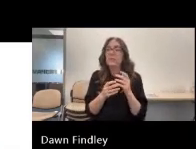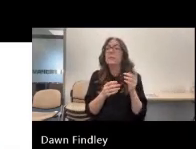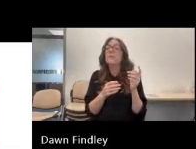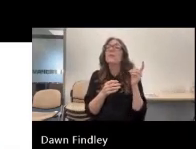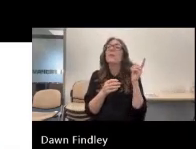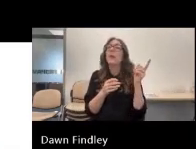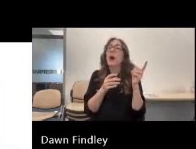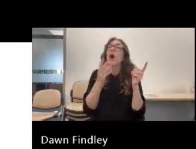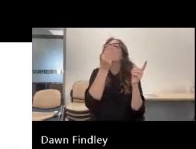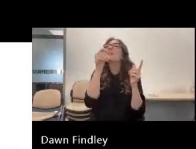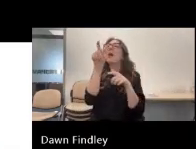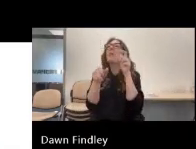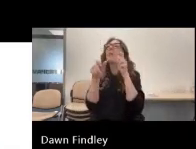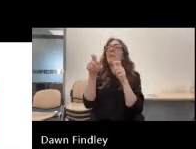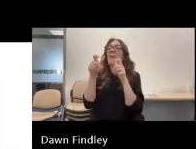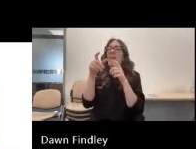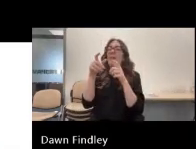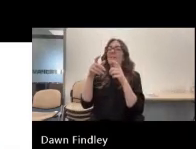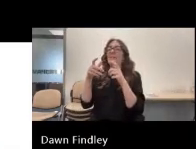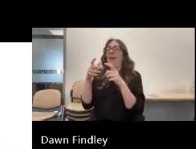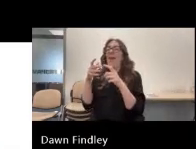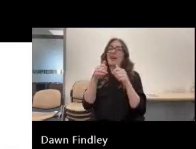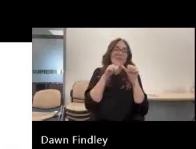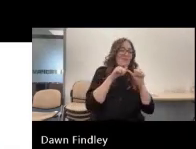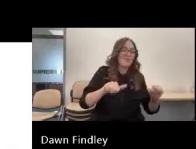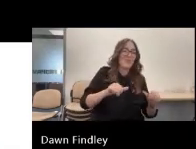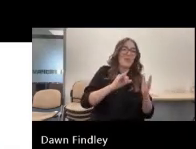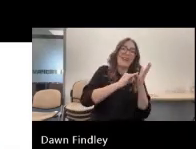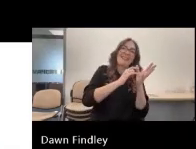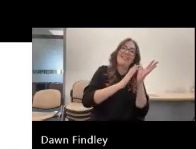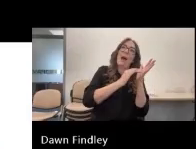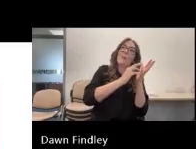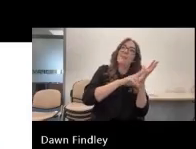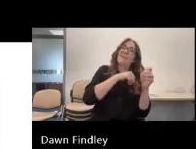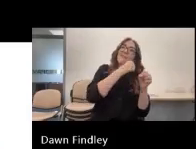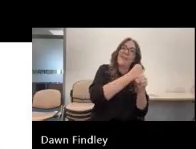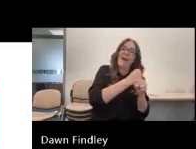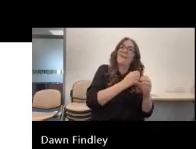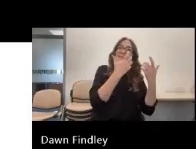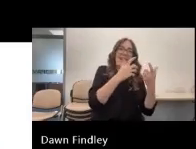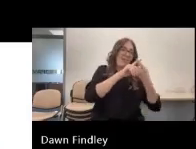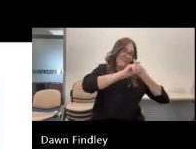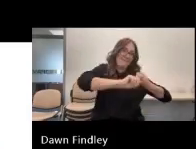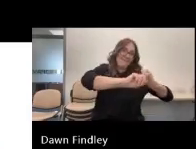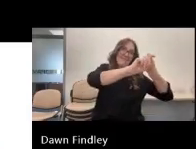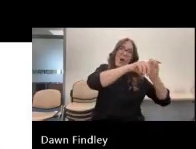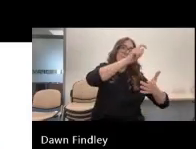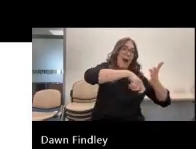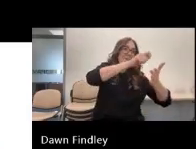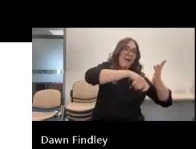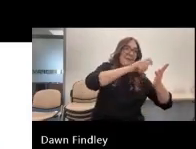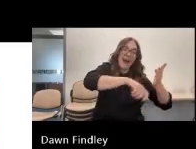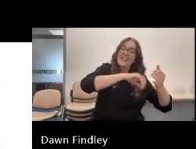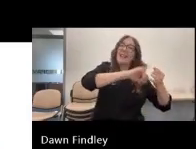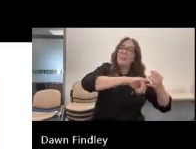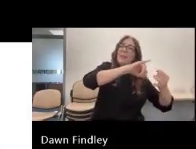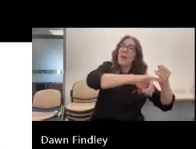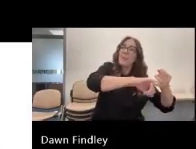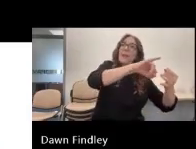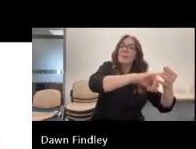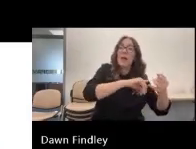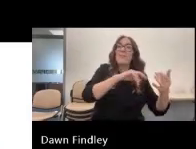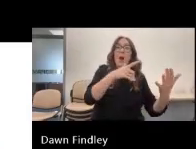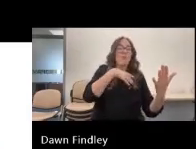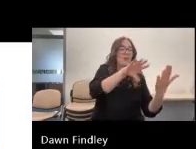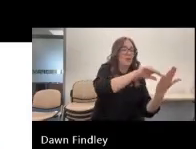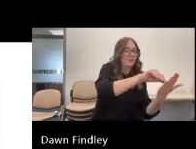loyal because when they've got used to a Samsung phone, they will continue to get Samsung phones, because the pain of transferring from one type